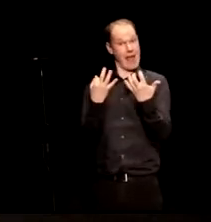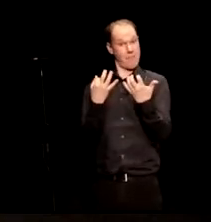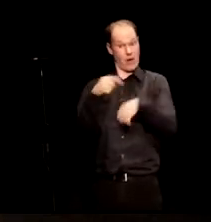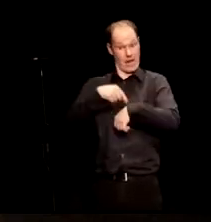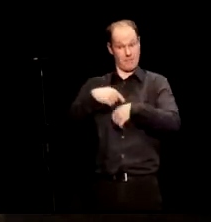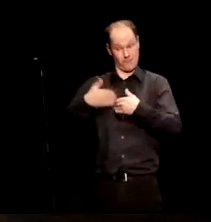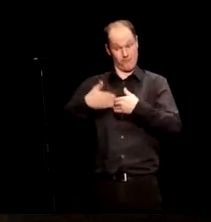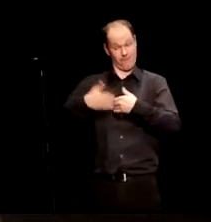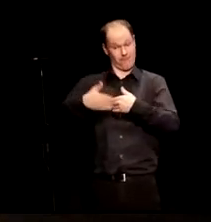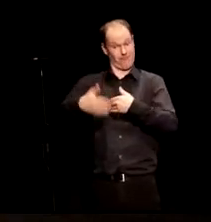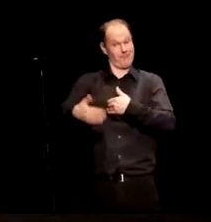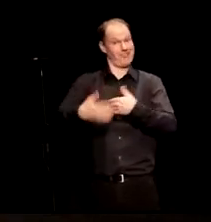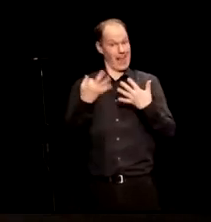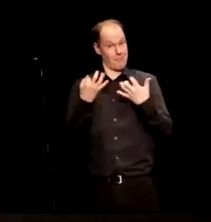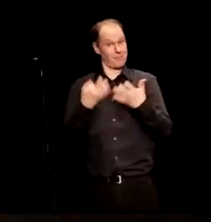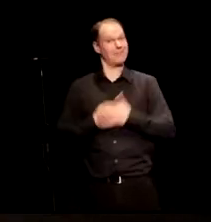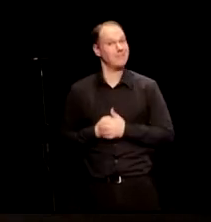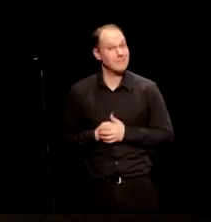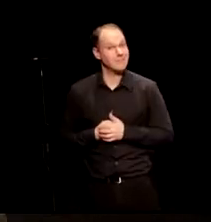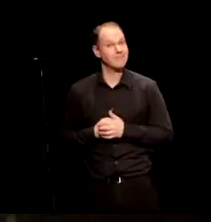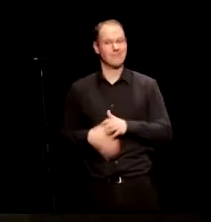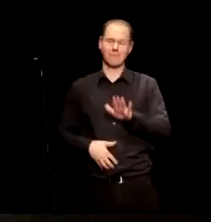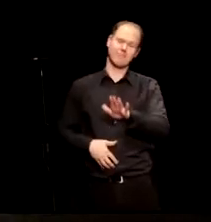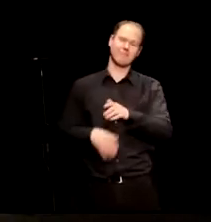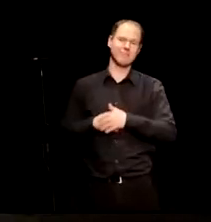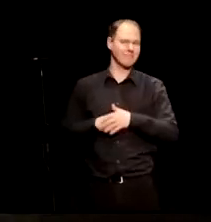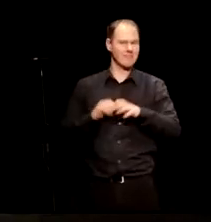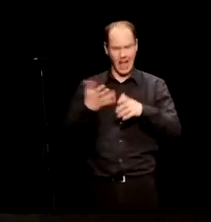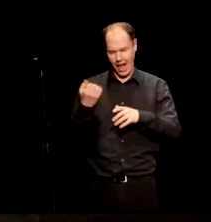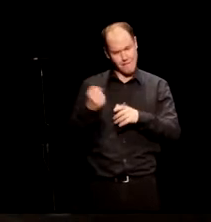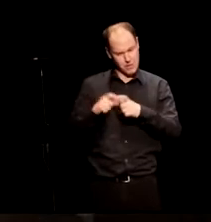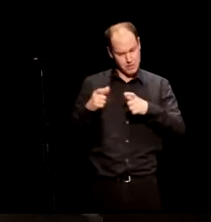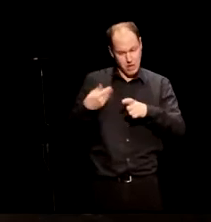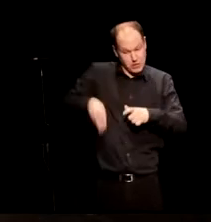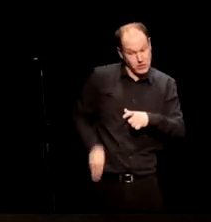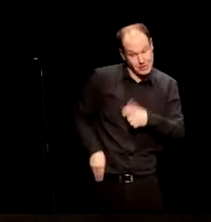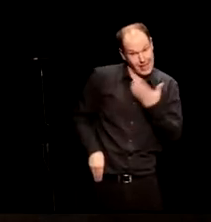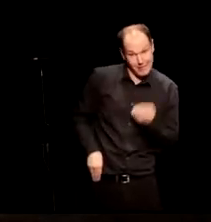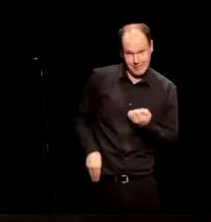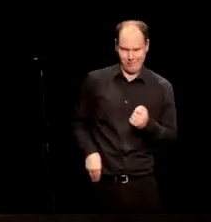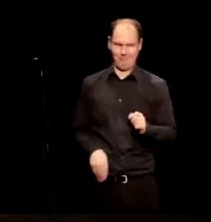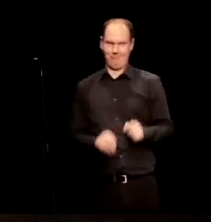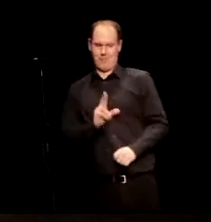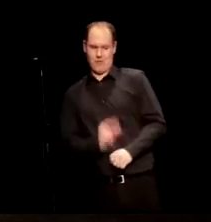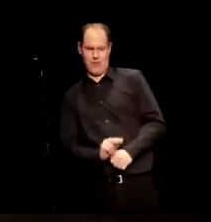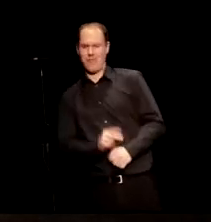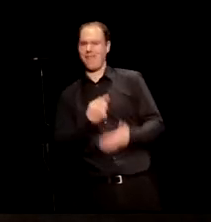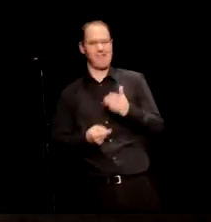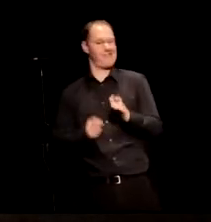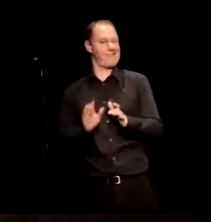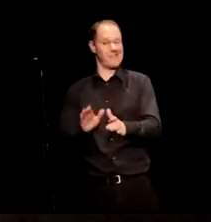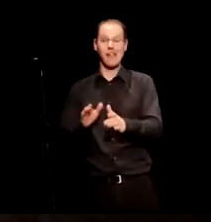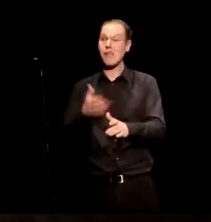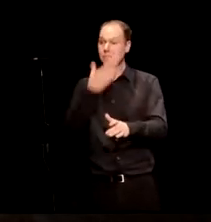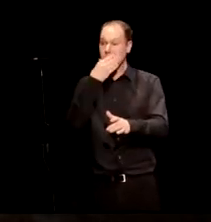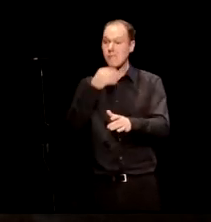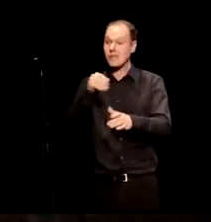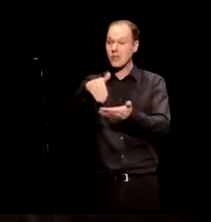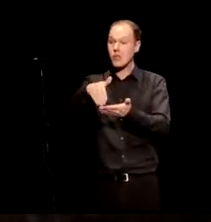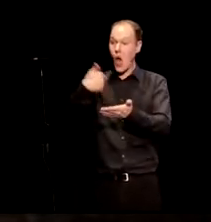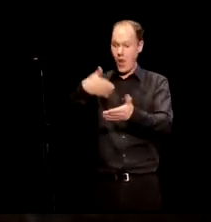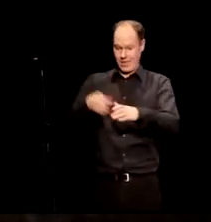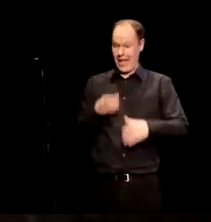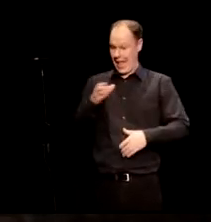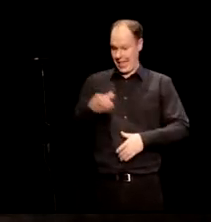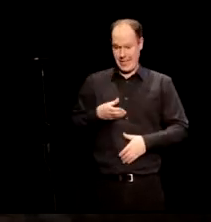8 more chances. Look here. You ain't got that thing in your pocket now, have you? No. I just left the fellow I sold it to just before we